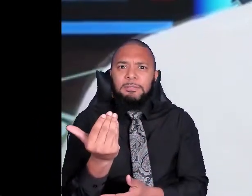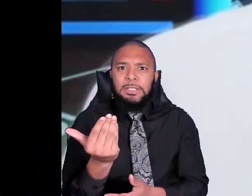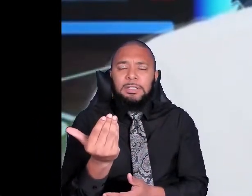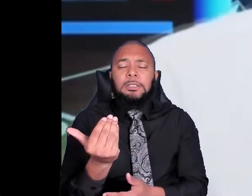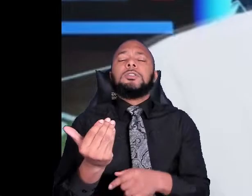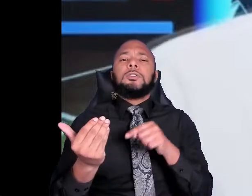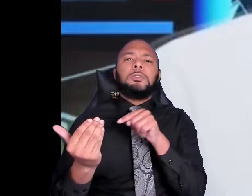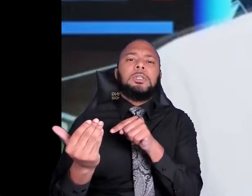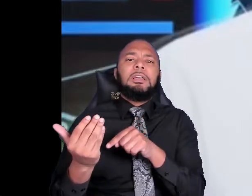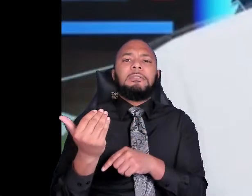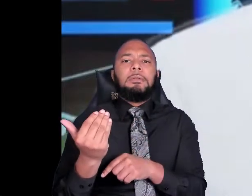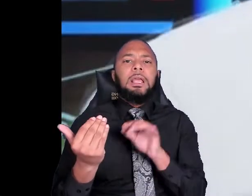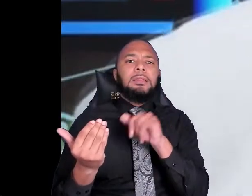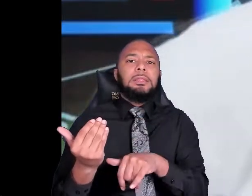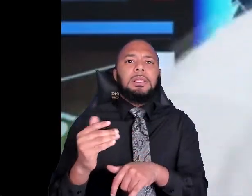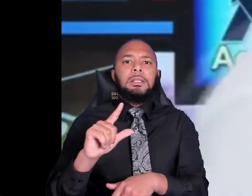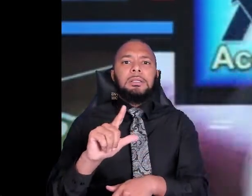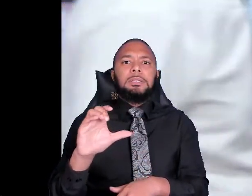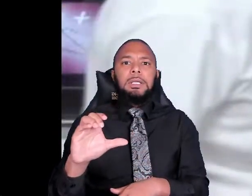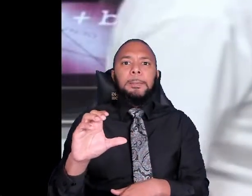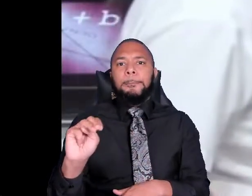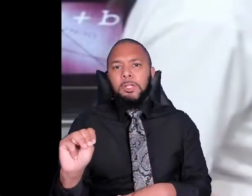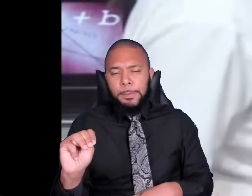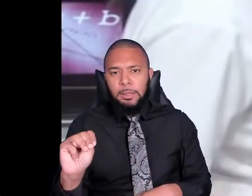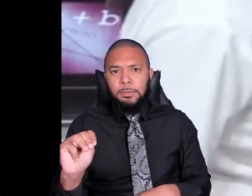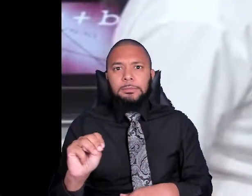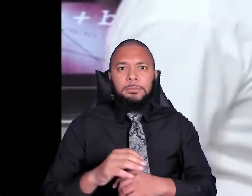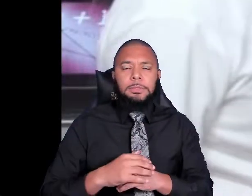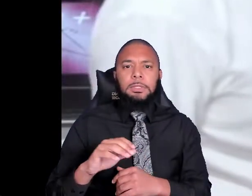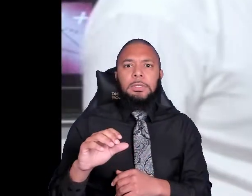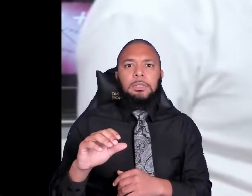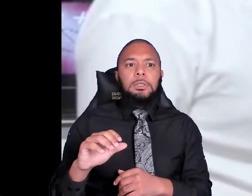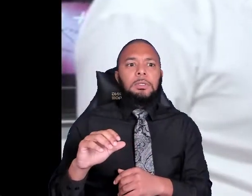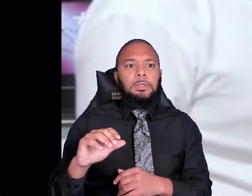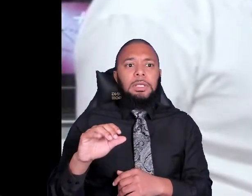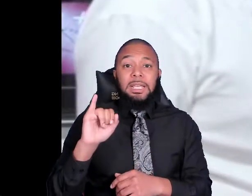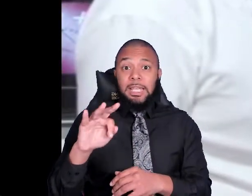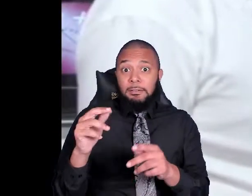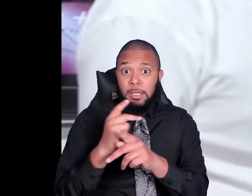the common denominator. It's called the least common multiple. Well, if I multiply